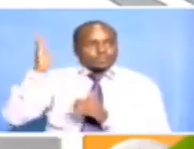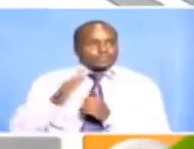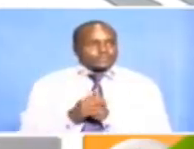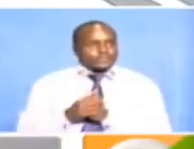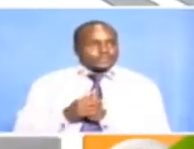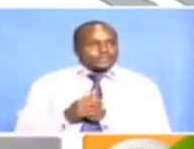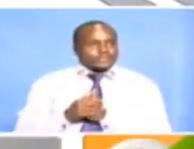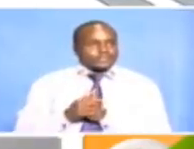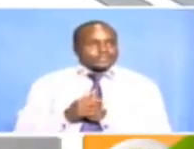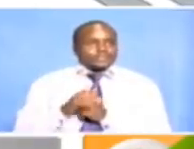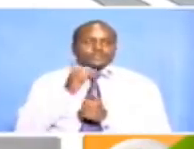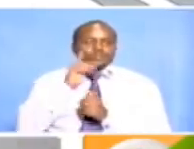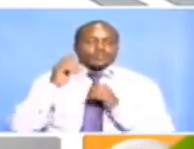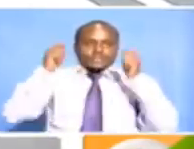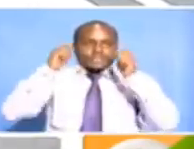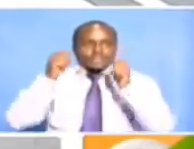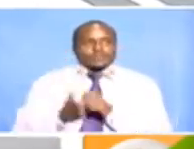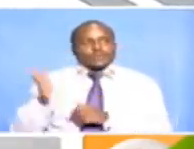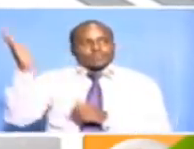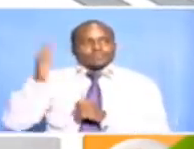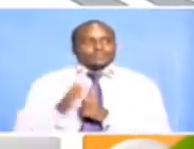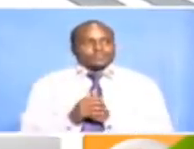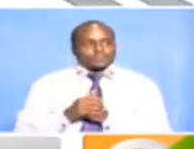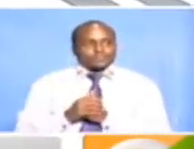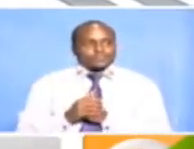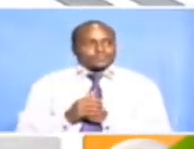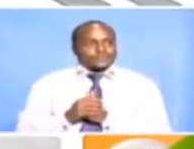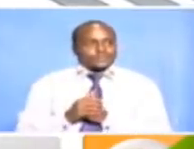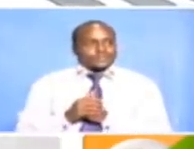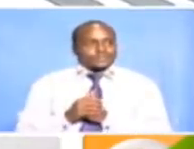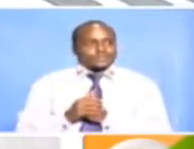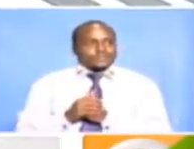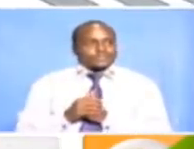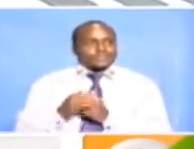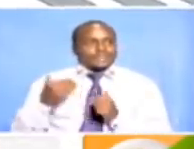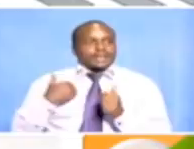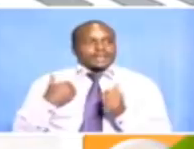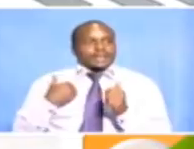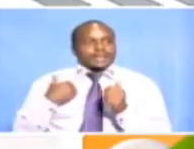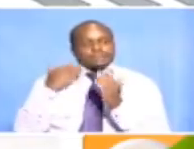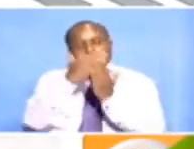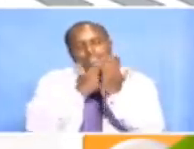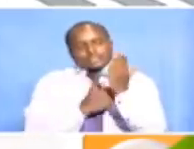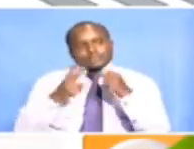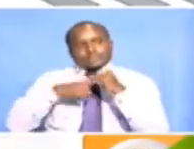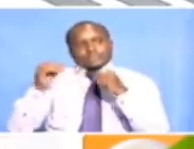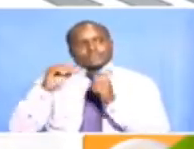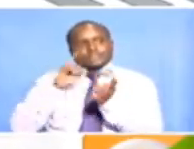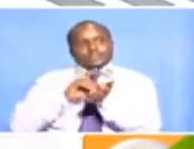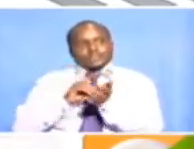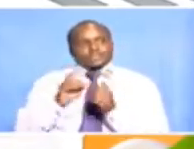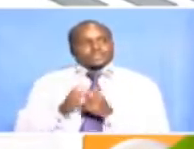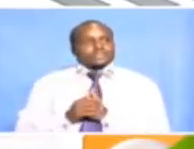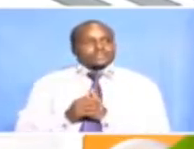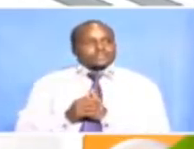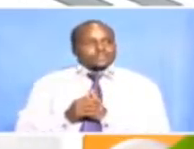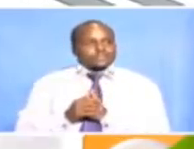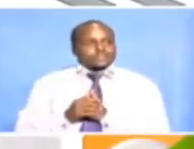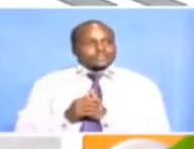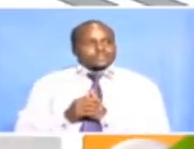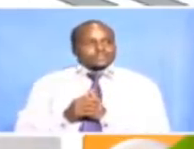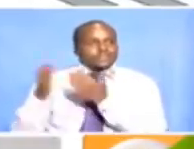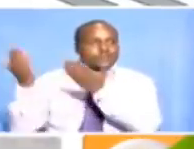Any doctor who strikes tomorrow will go home. I've got a standby list of 70 doctors. Yeah. Are you going to bring some